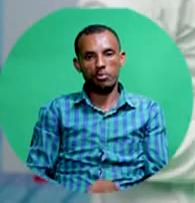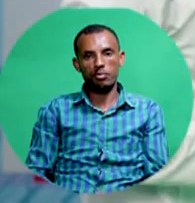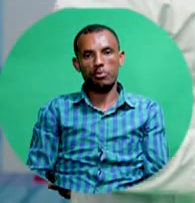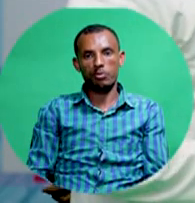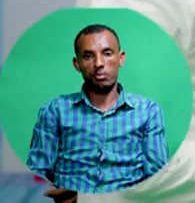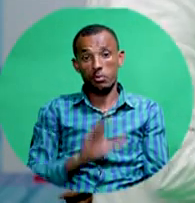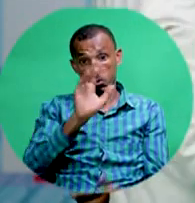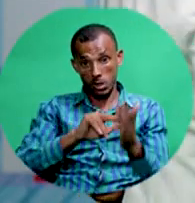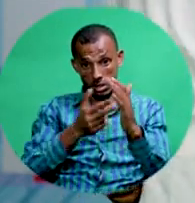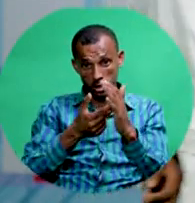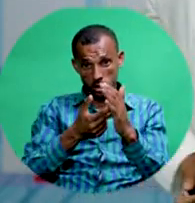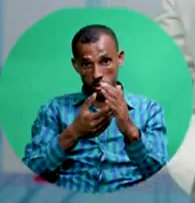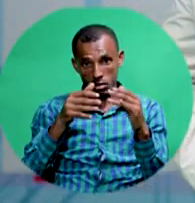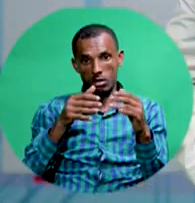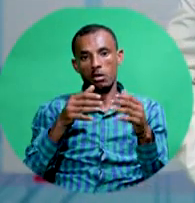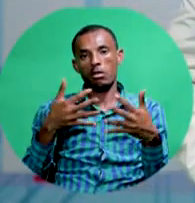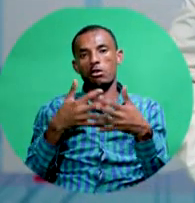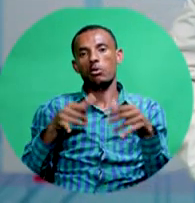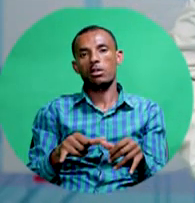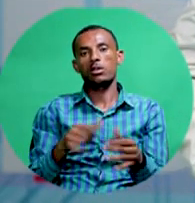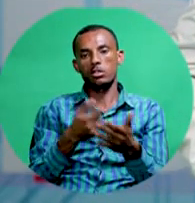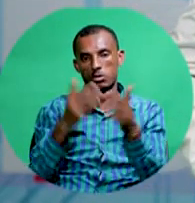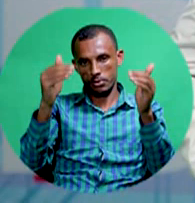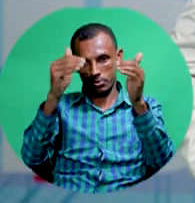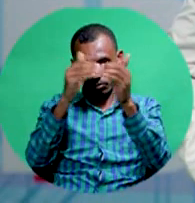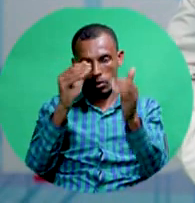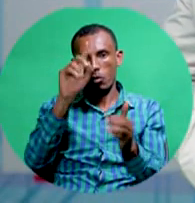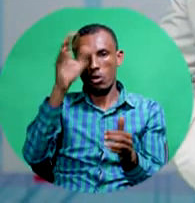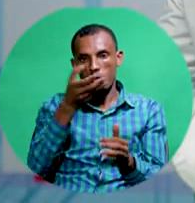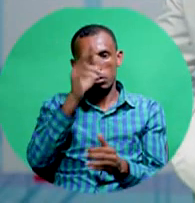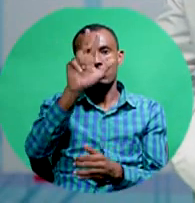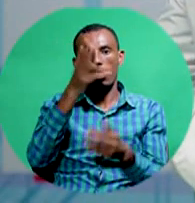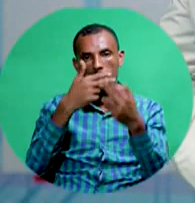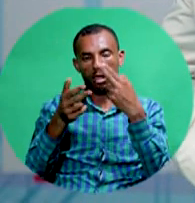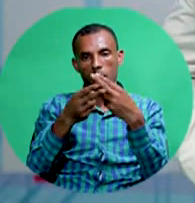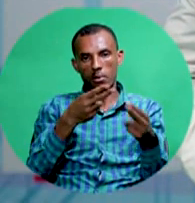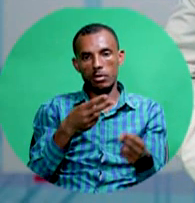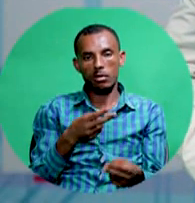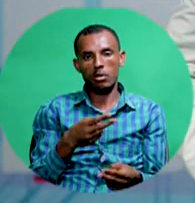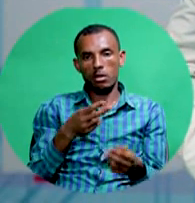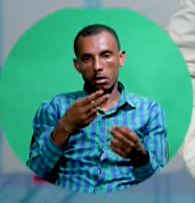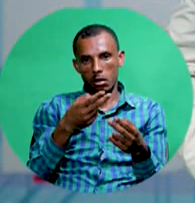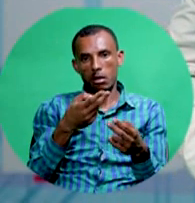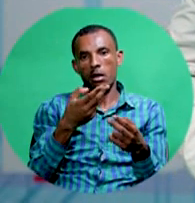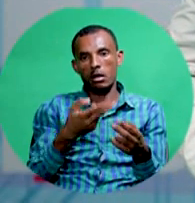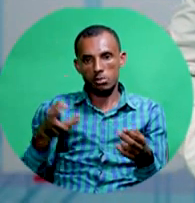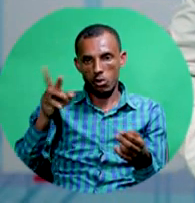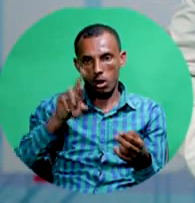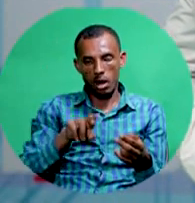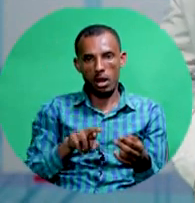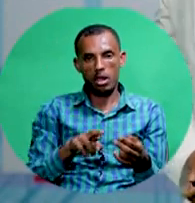the integration constant. So this is equal to this 1 over 3 times, take the reciprocal of this expression